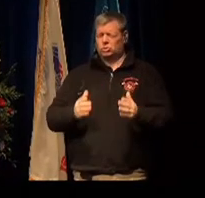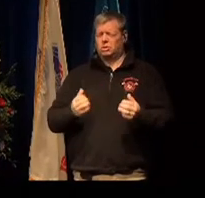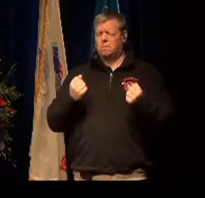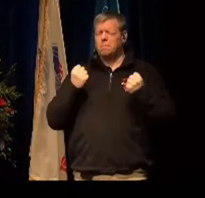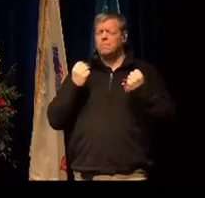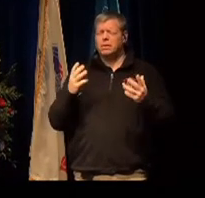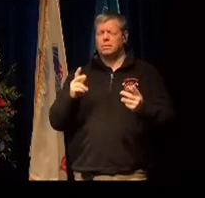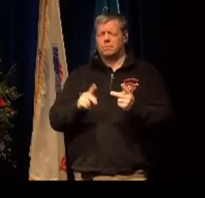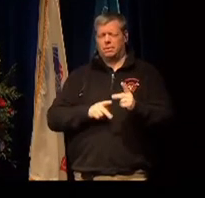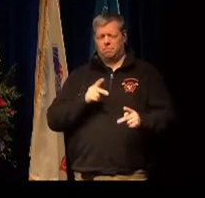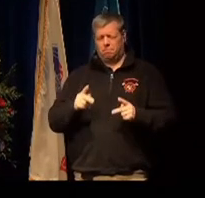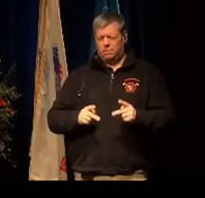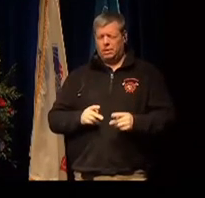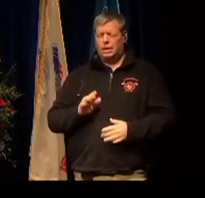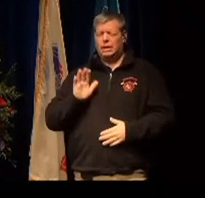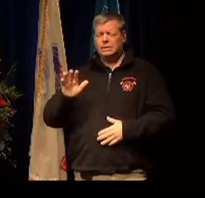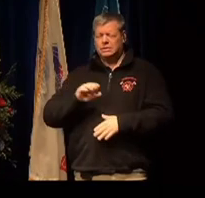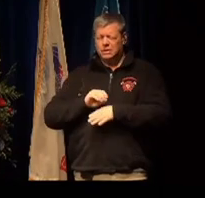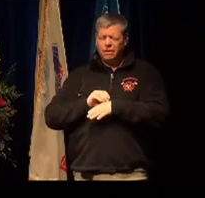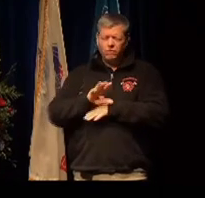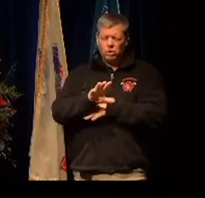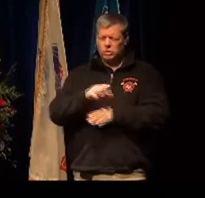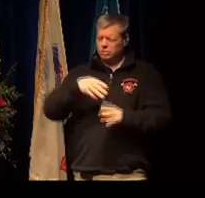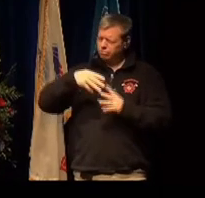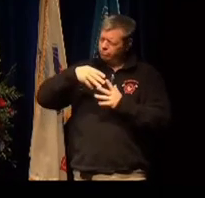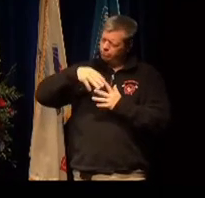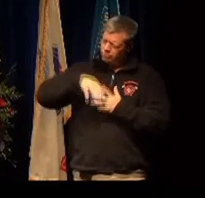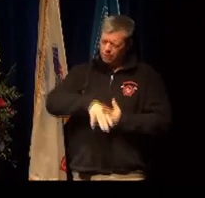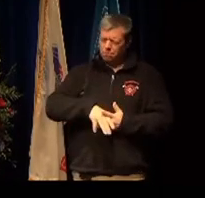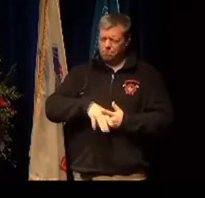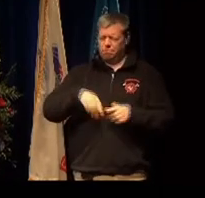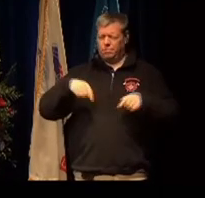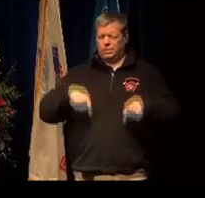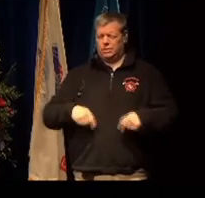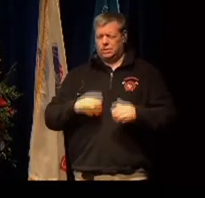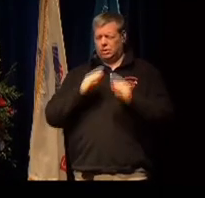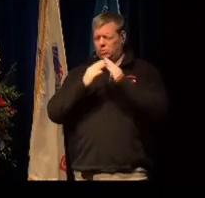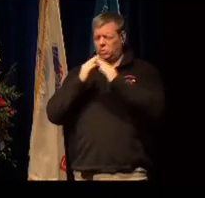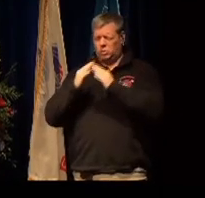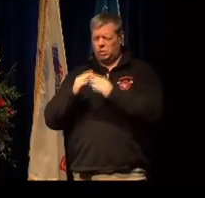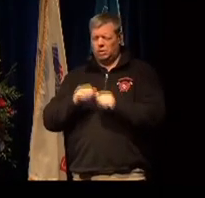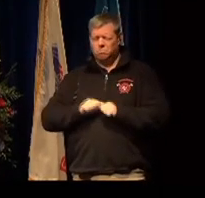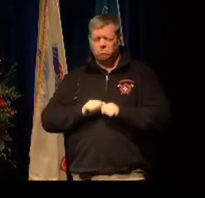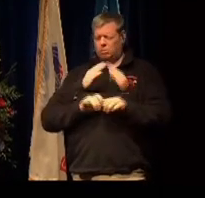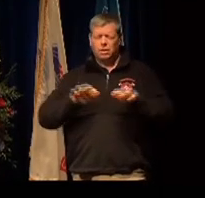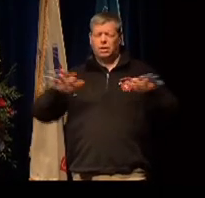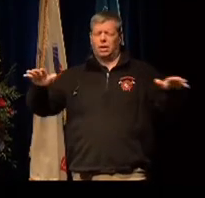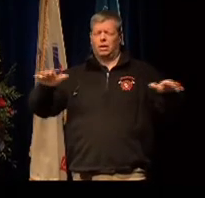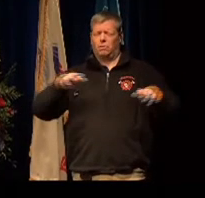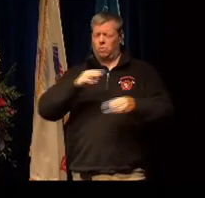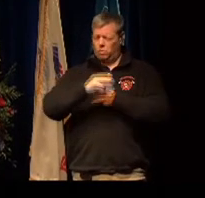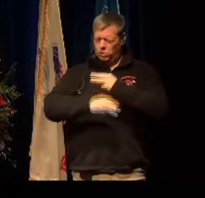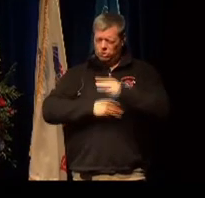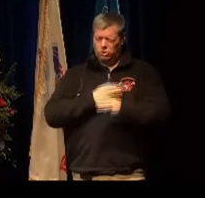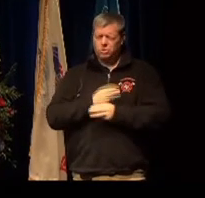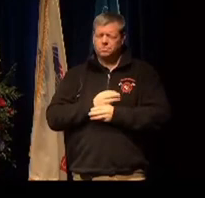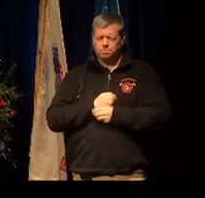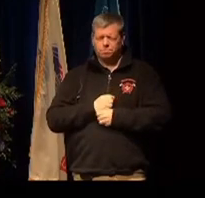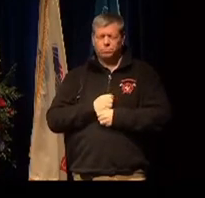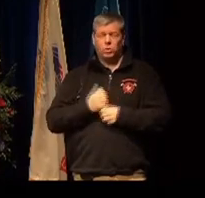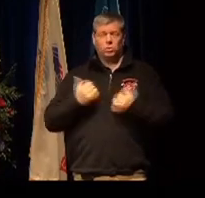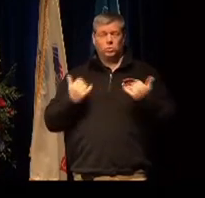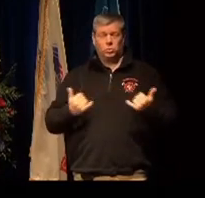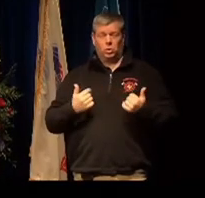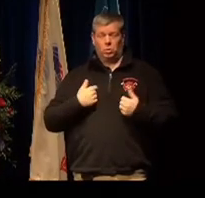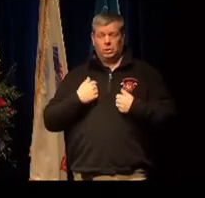influence continues to reach deep into this local community and stretches far throughout the world. Most of all, Lord, today we celebrate